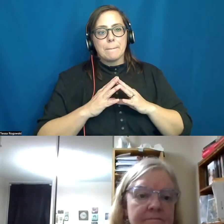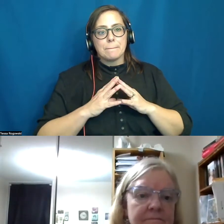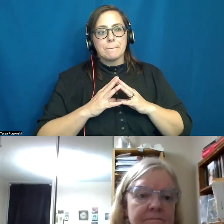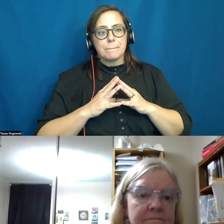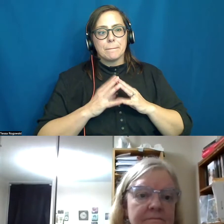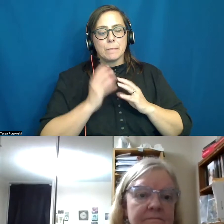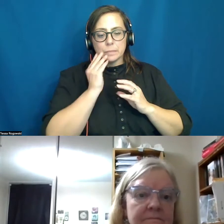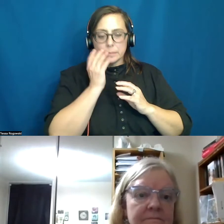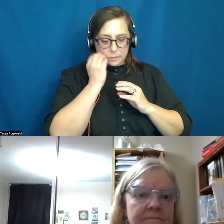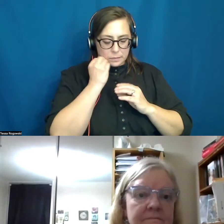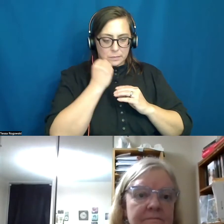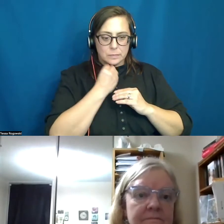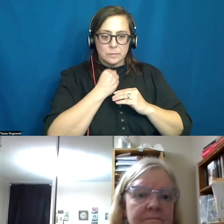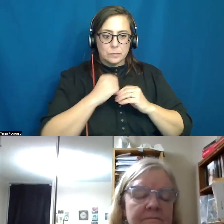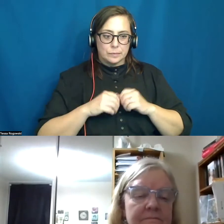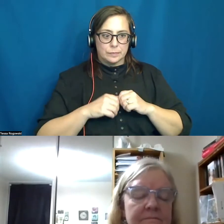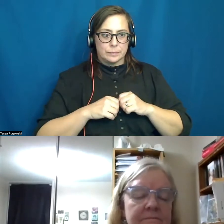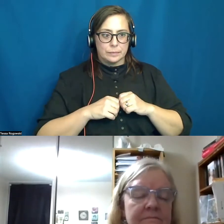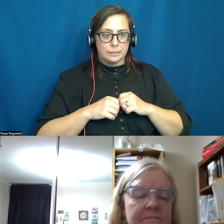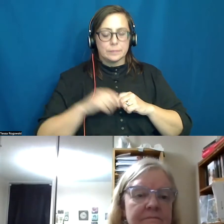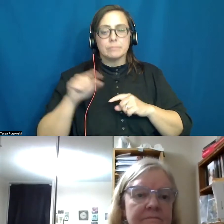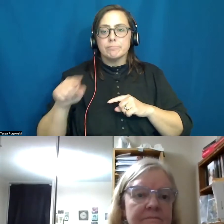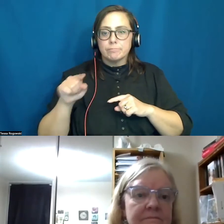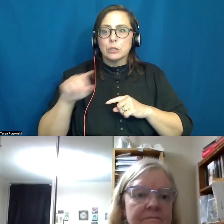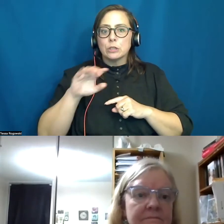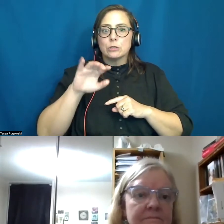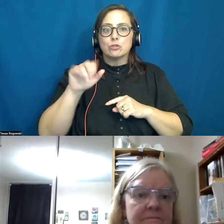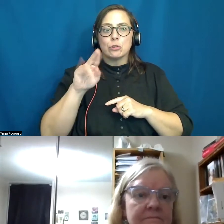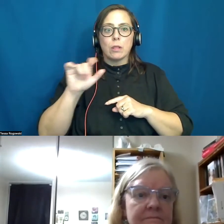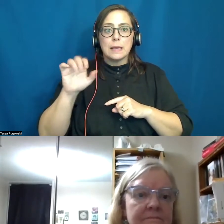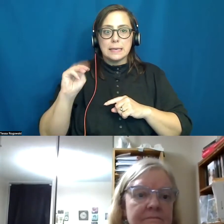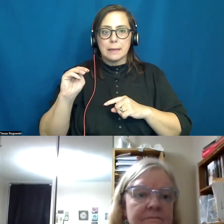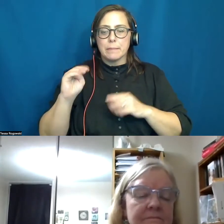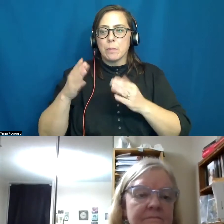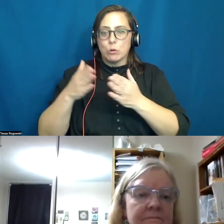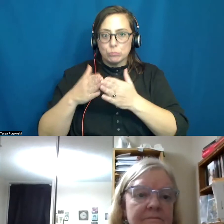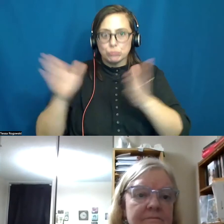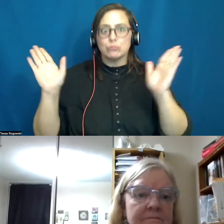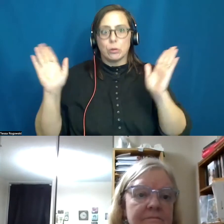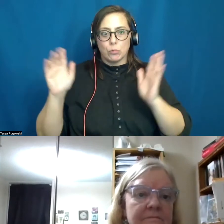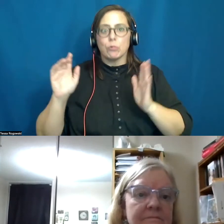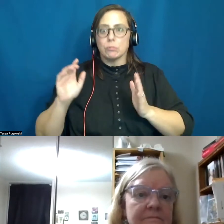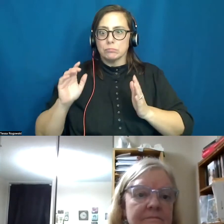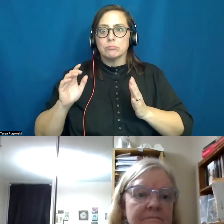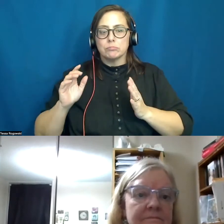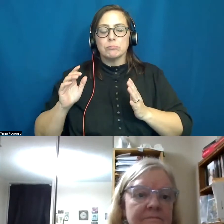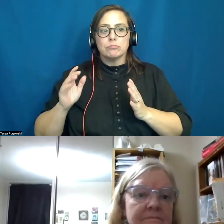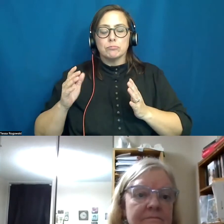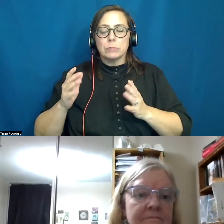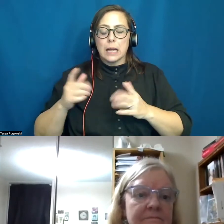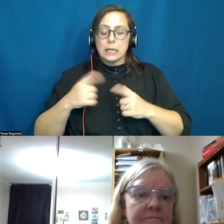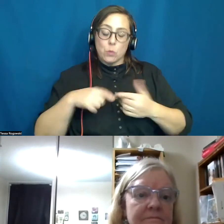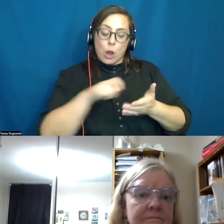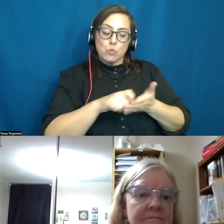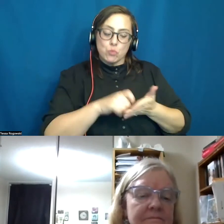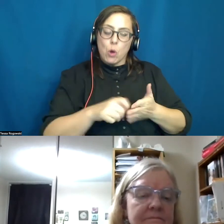you get it's a much larger and broader audience, and I wrote it in a way with that in mind, and in some